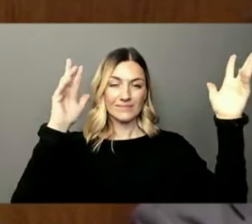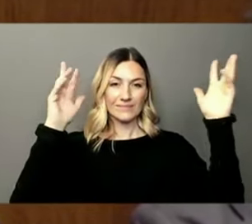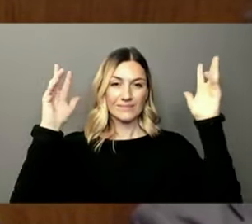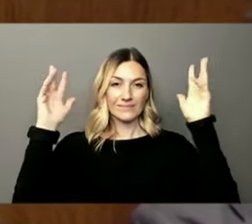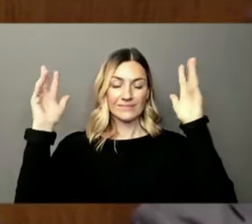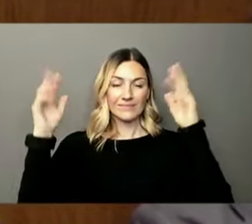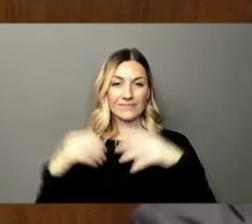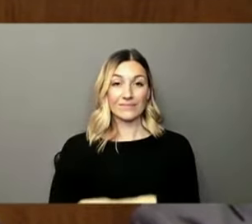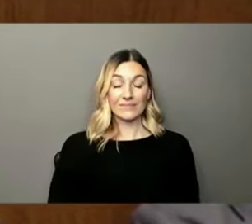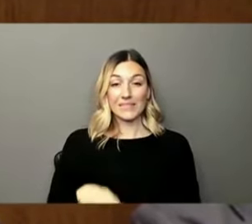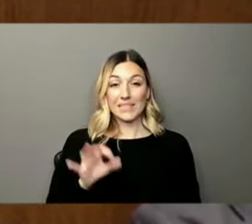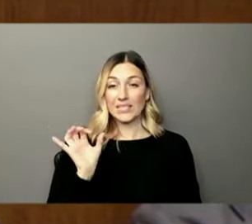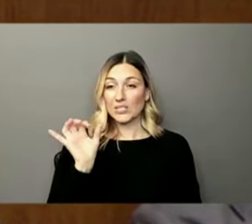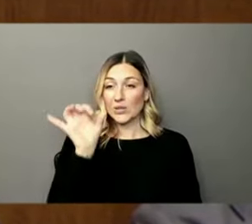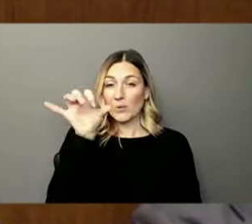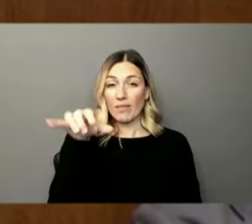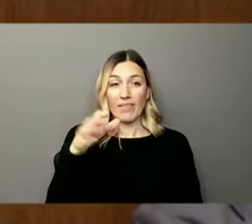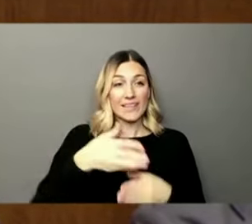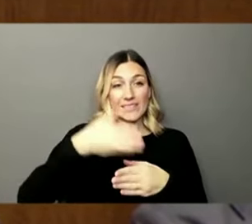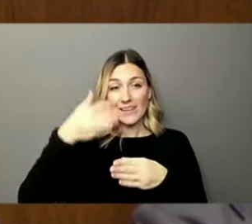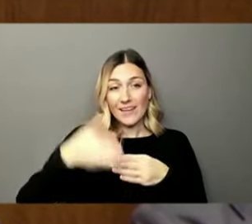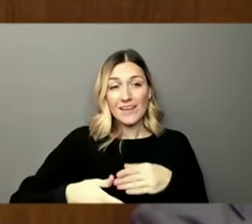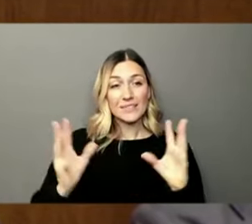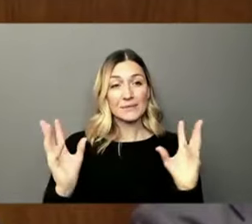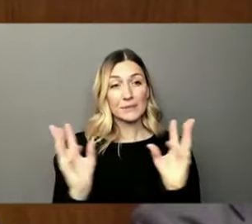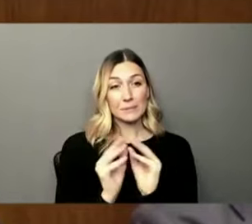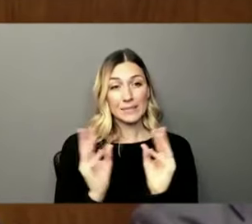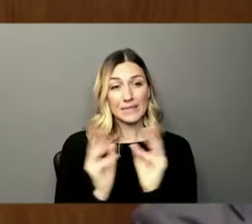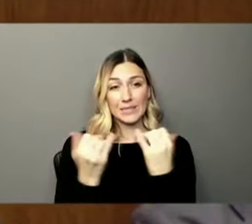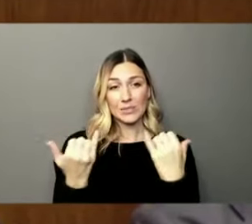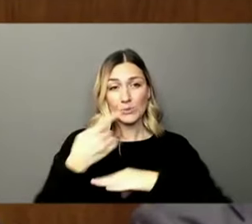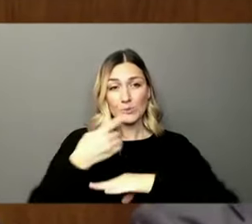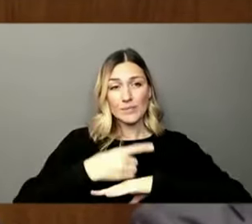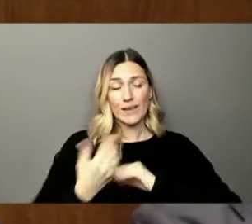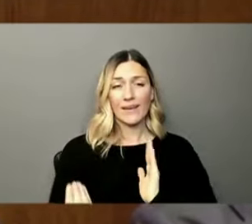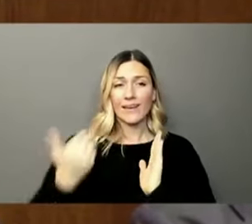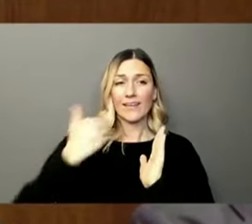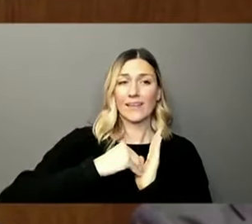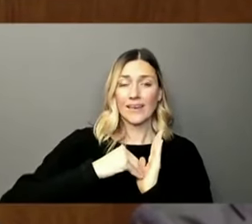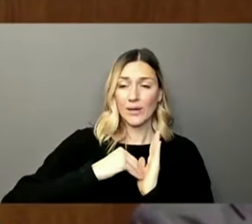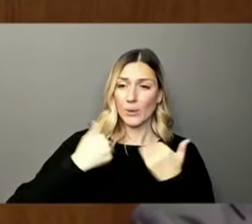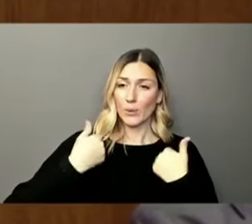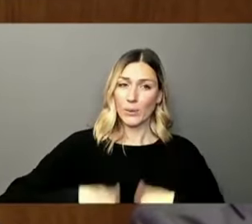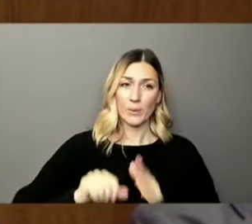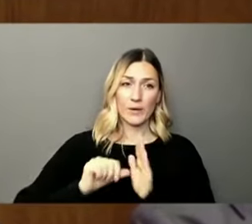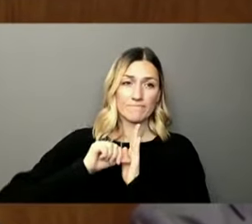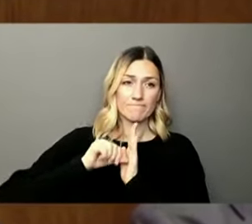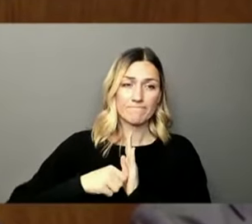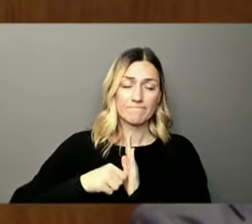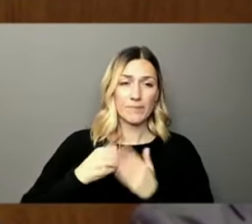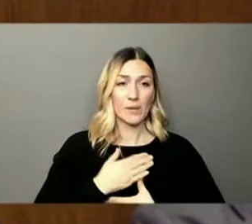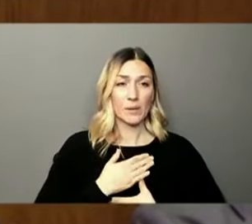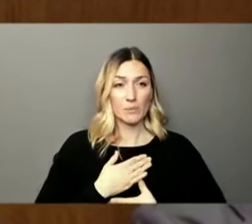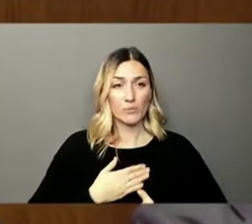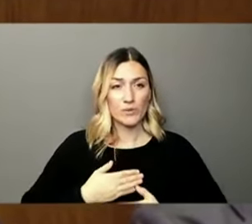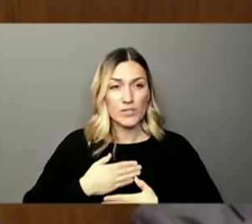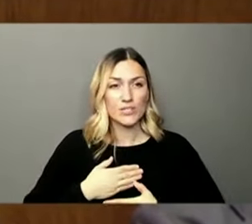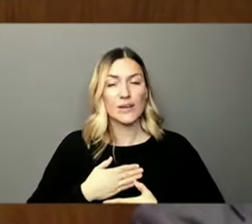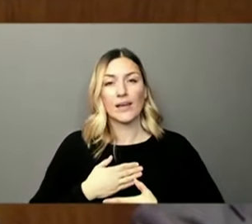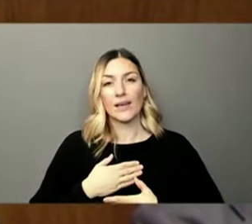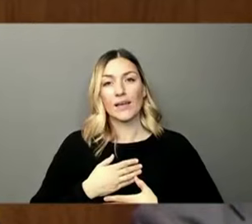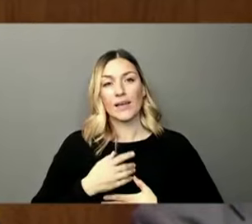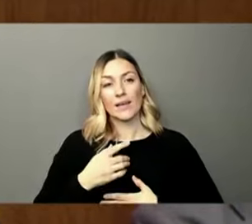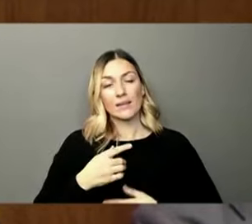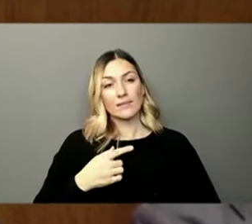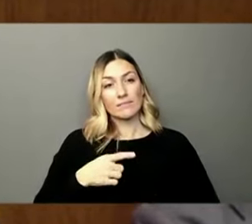So that's the end of our hearing today. Again, can't emphasize how much we appreciate the participation of our witnesses. Thank